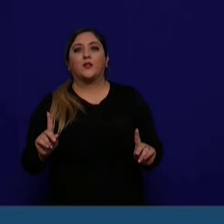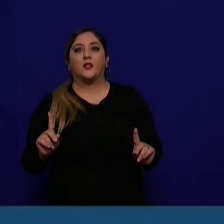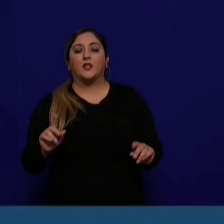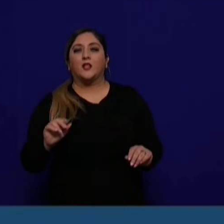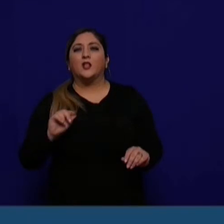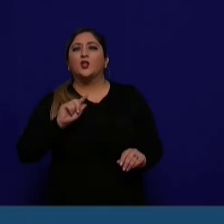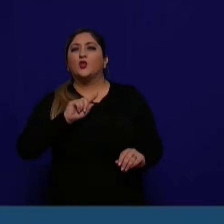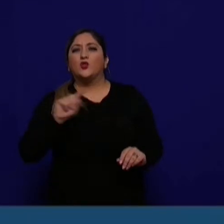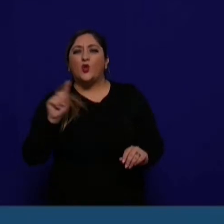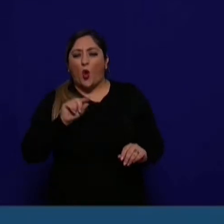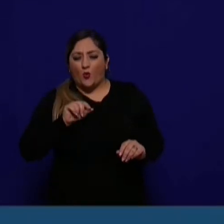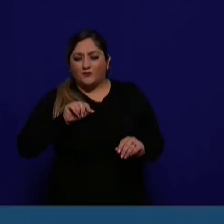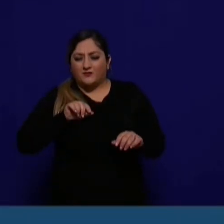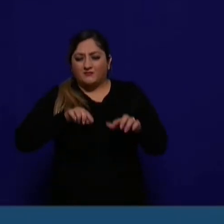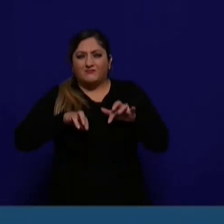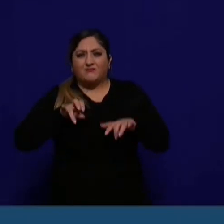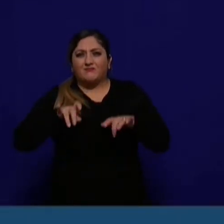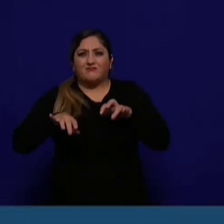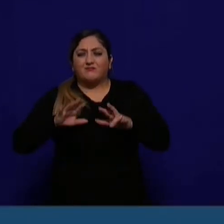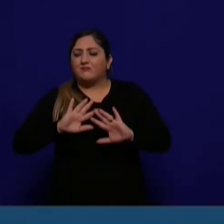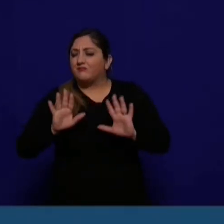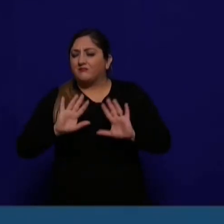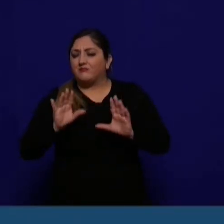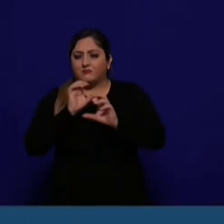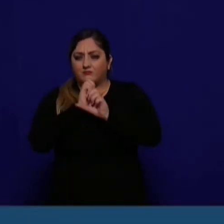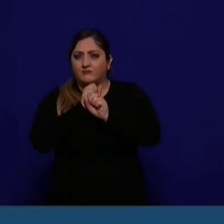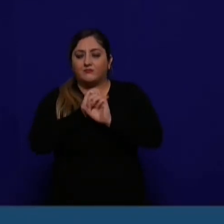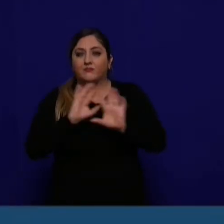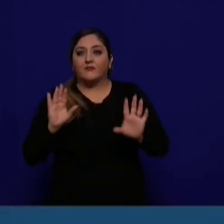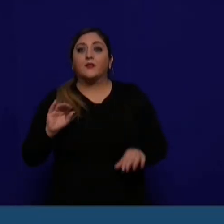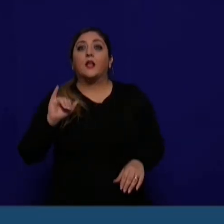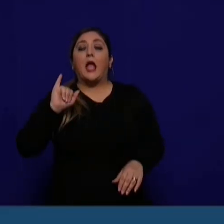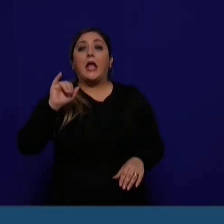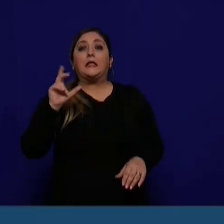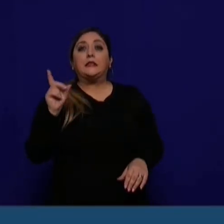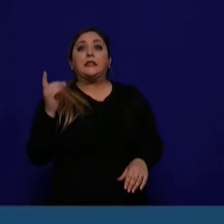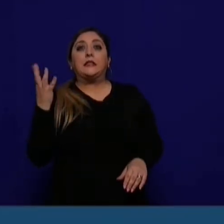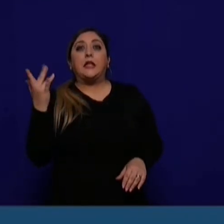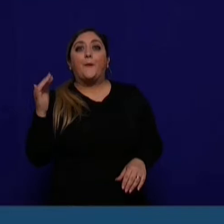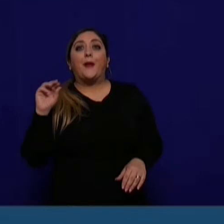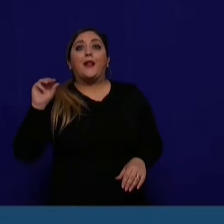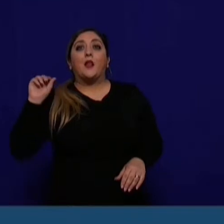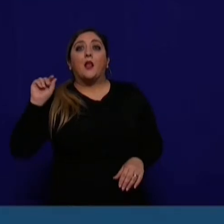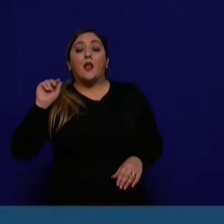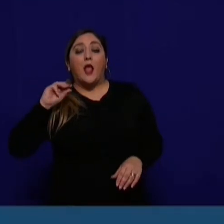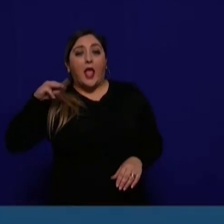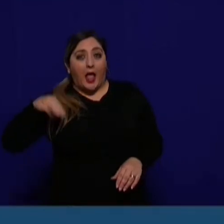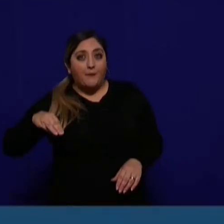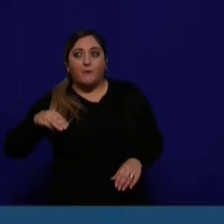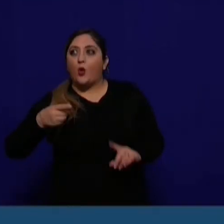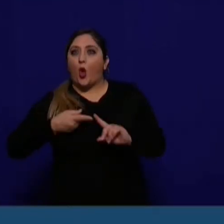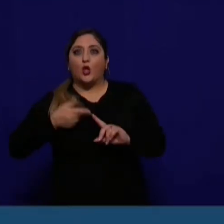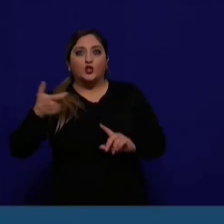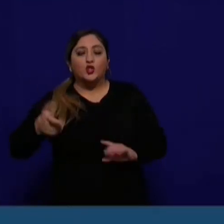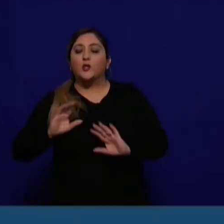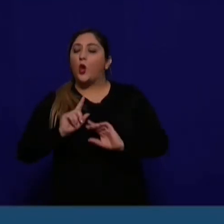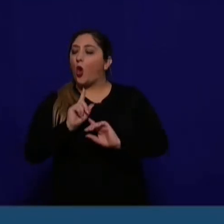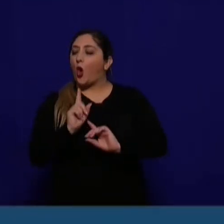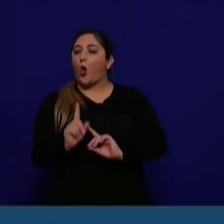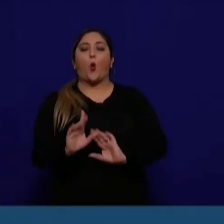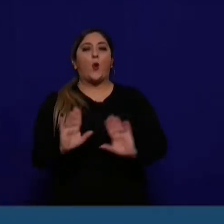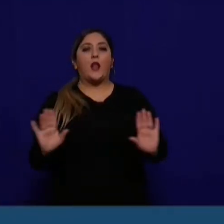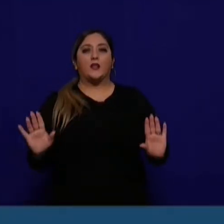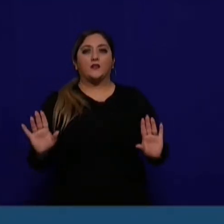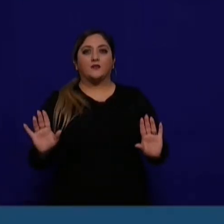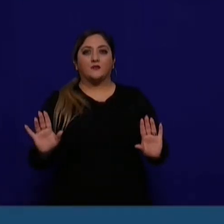brackets or any other comments within the SMS. And you will receive the invitation for your vaccine as well. I appeal to